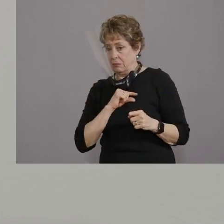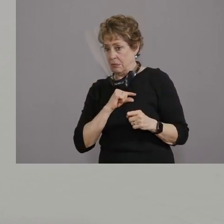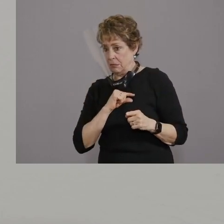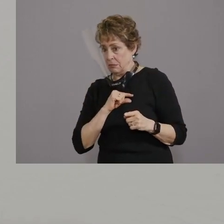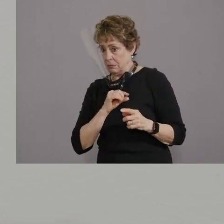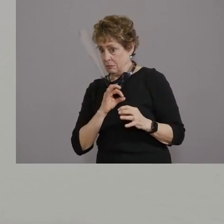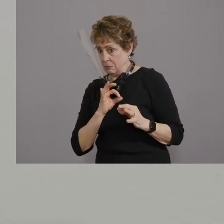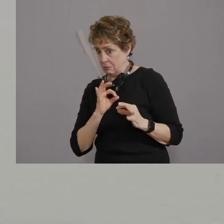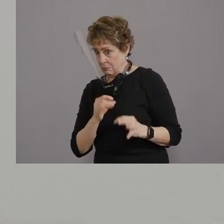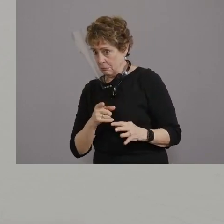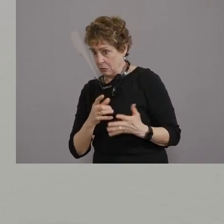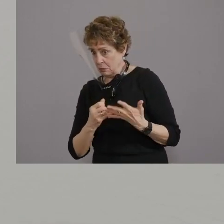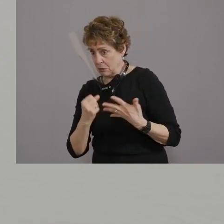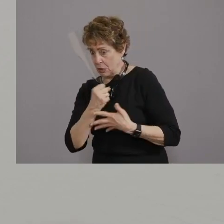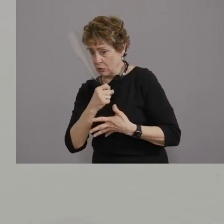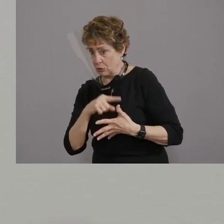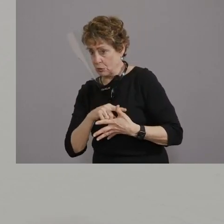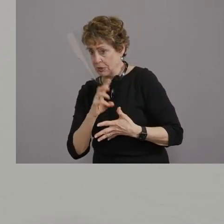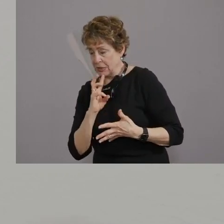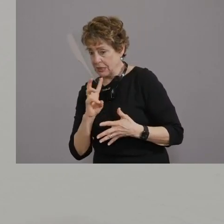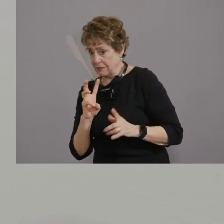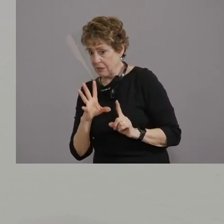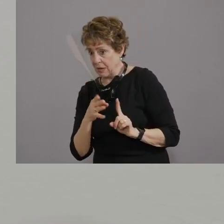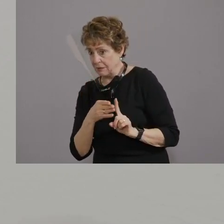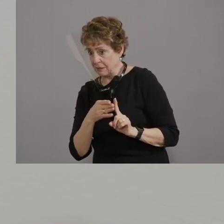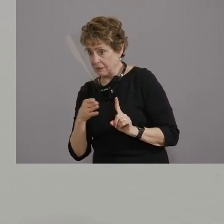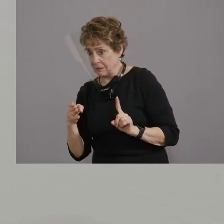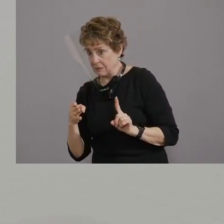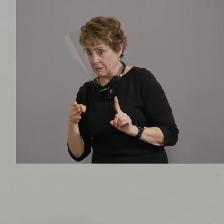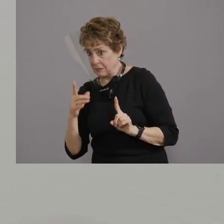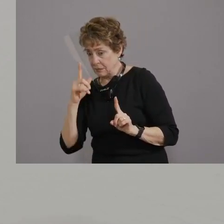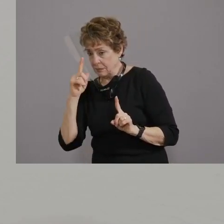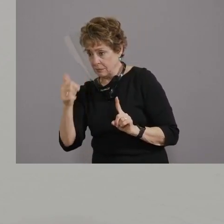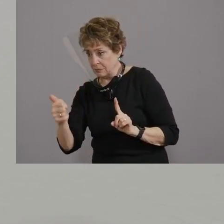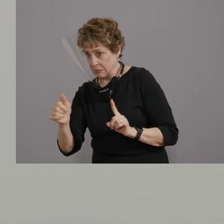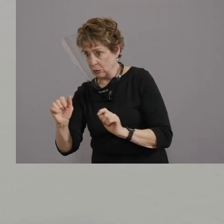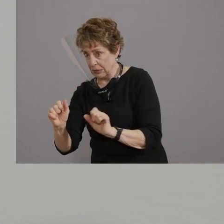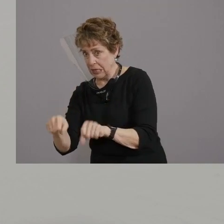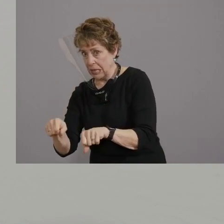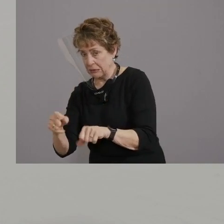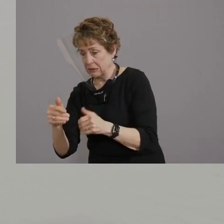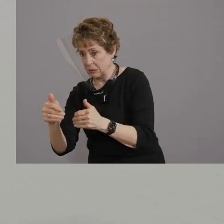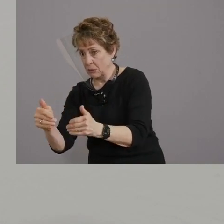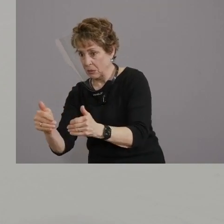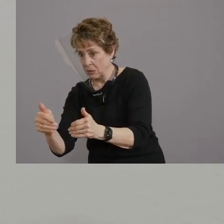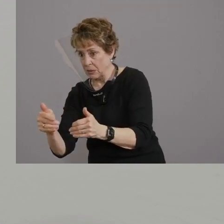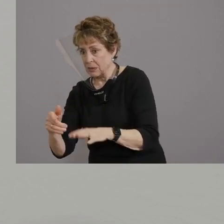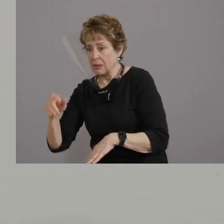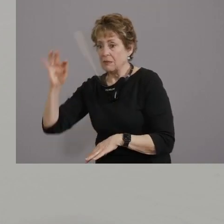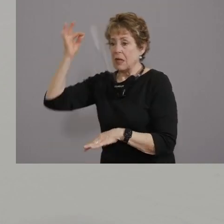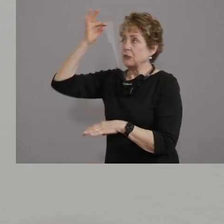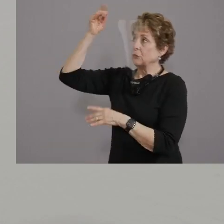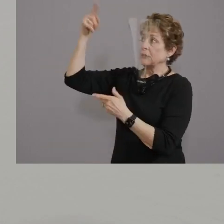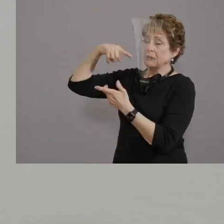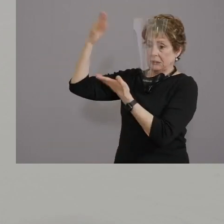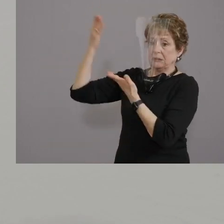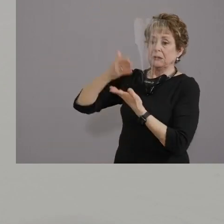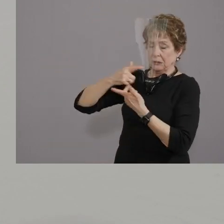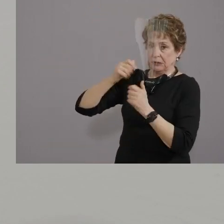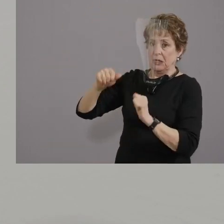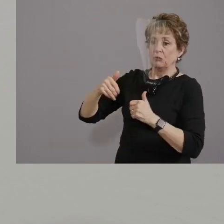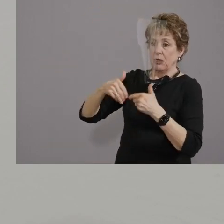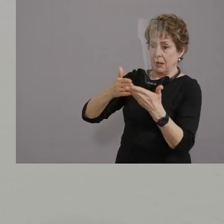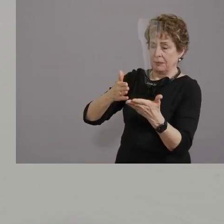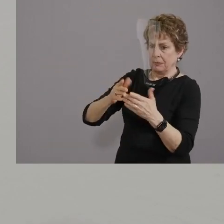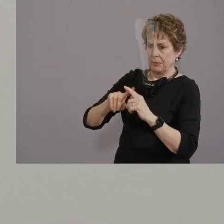that are 65 and older. The federal government released those recommendations, and we are just trying to make sure that Arizonans